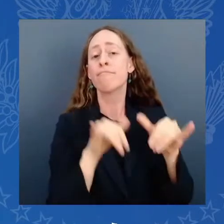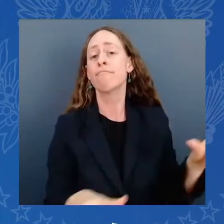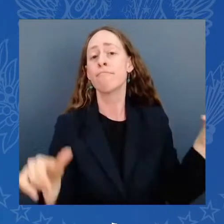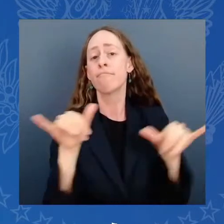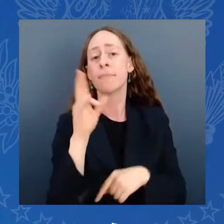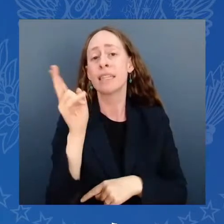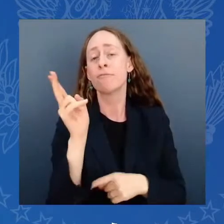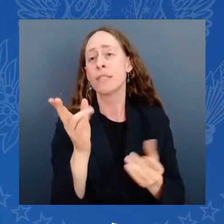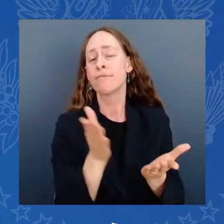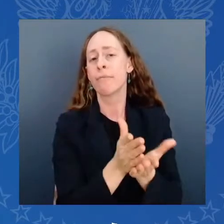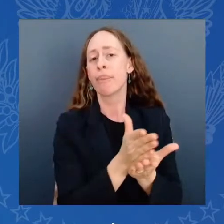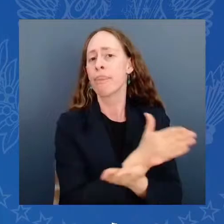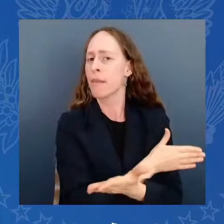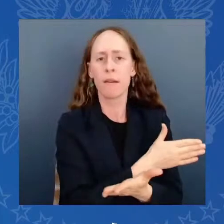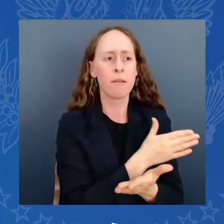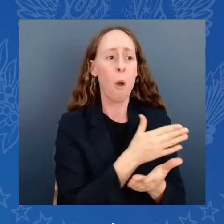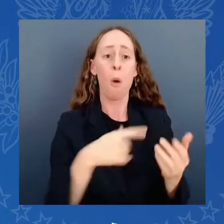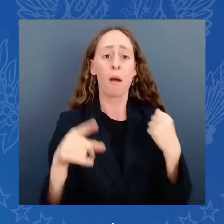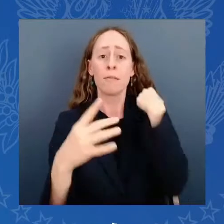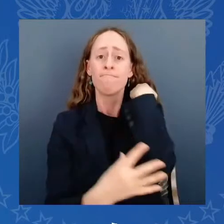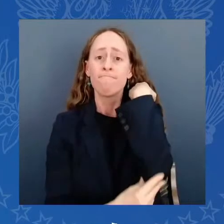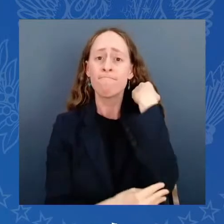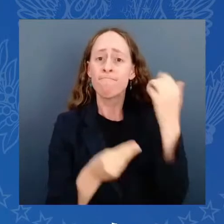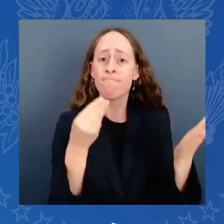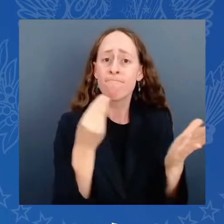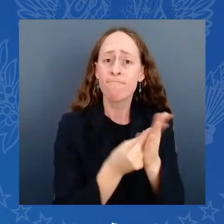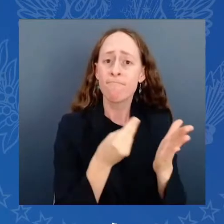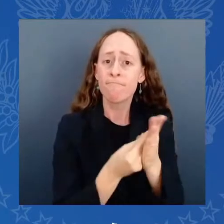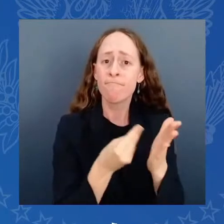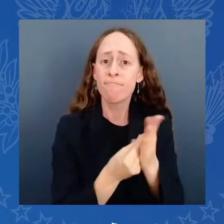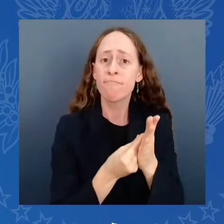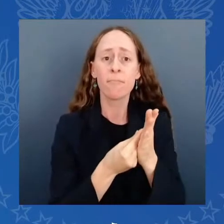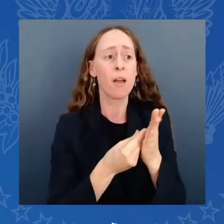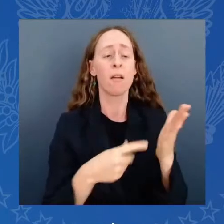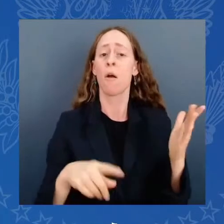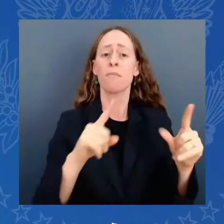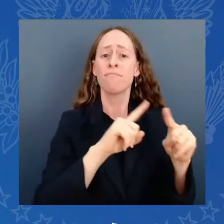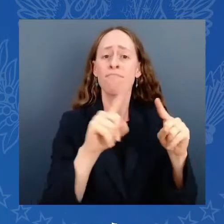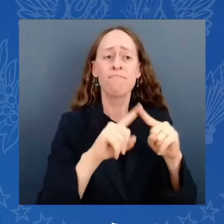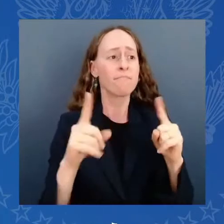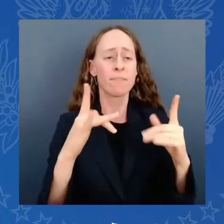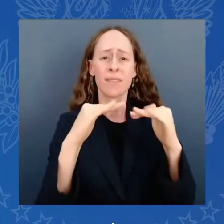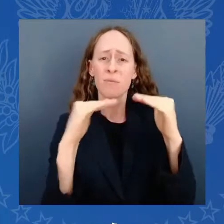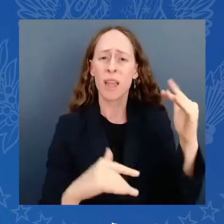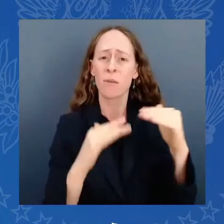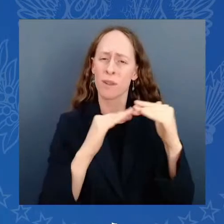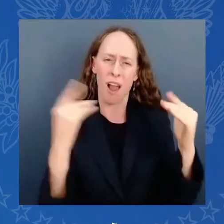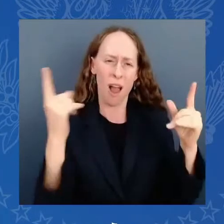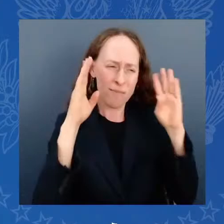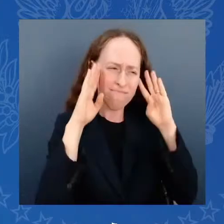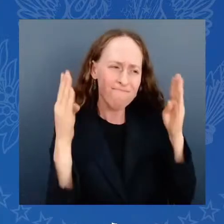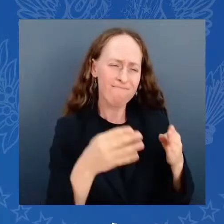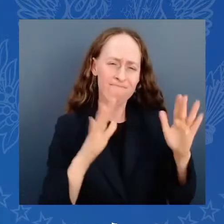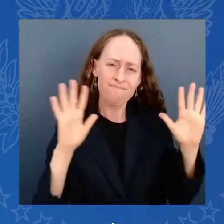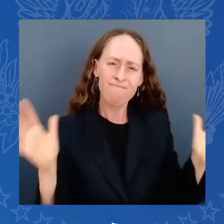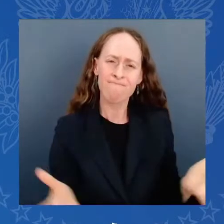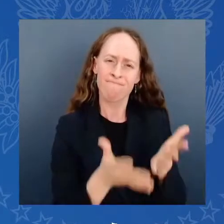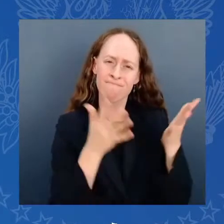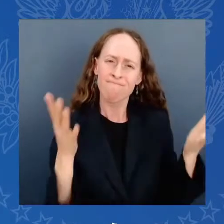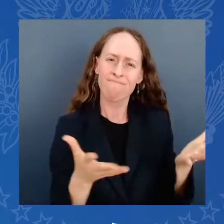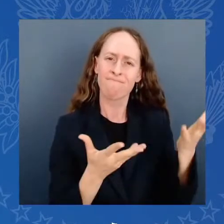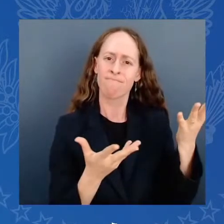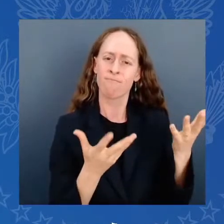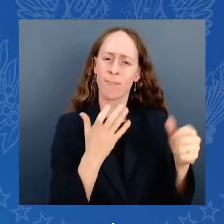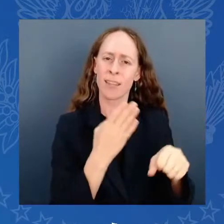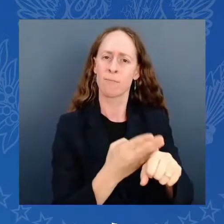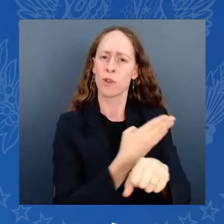inequality. Among the many things he has done is to appoint the first black woman, Ketanji Brown Jackson, to the